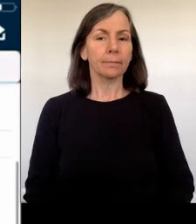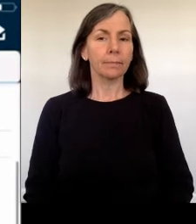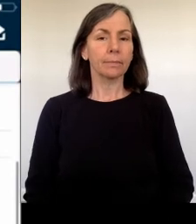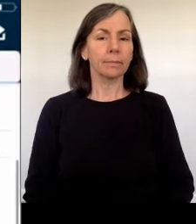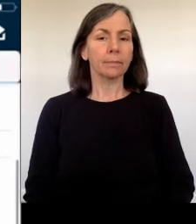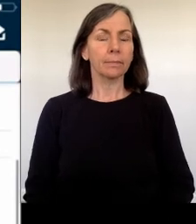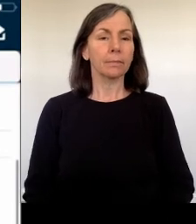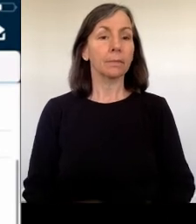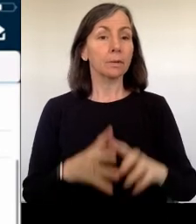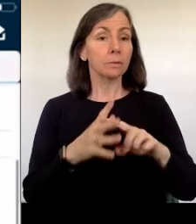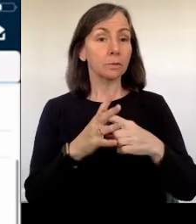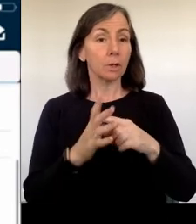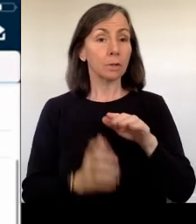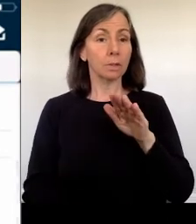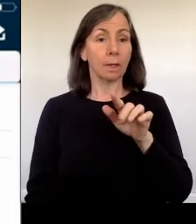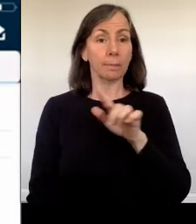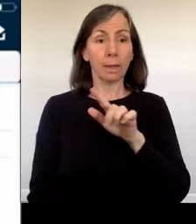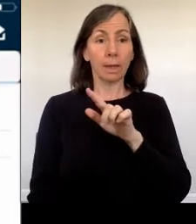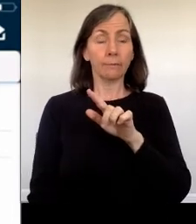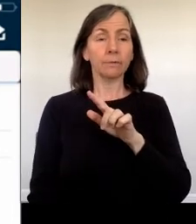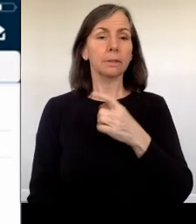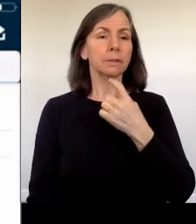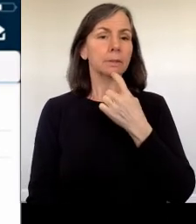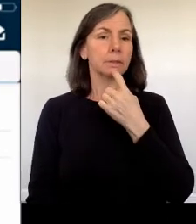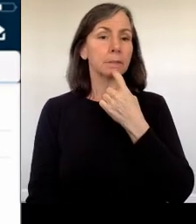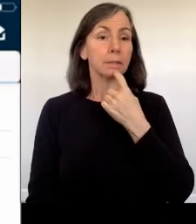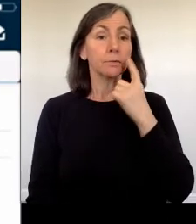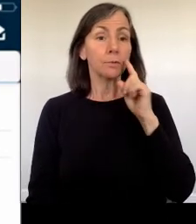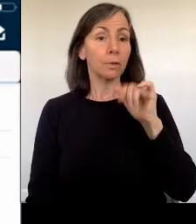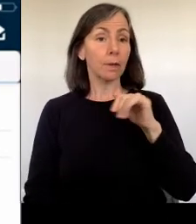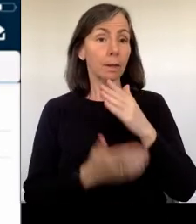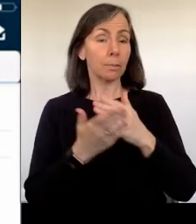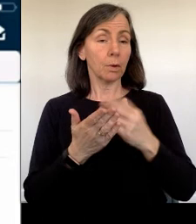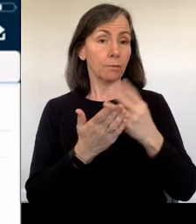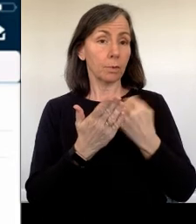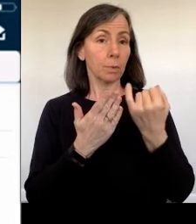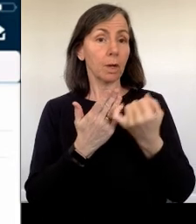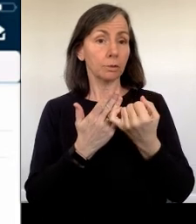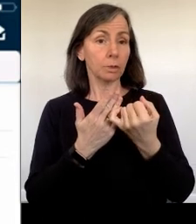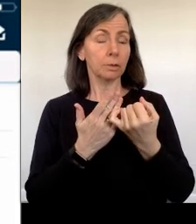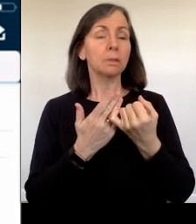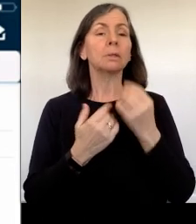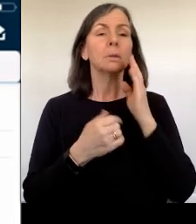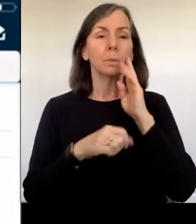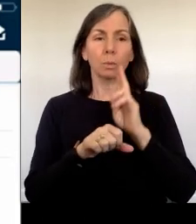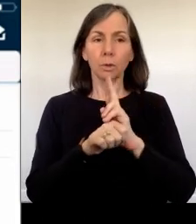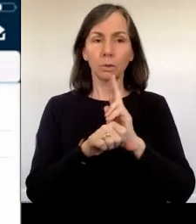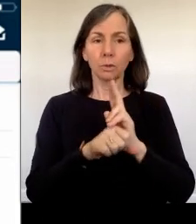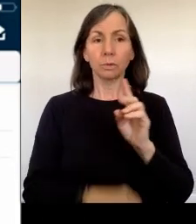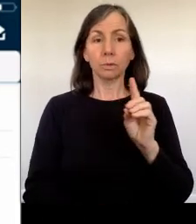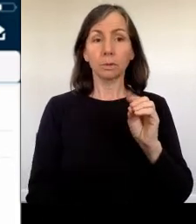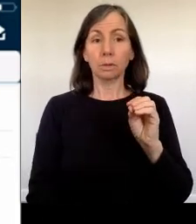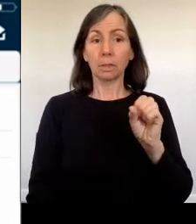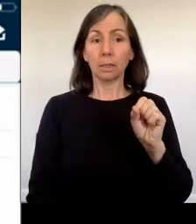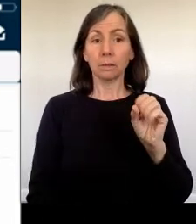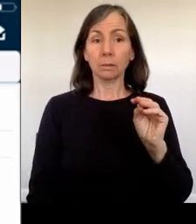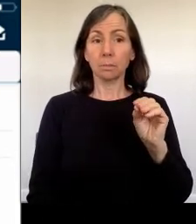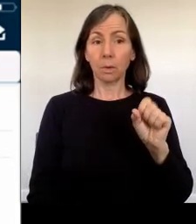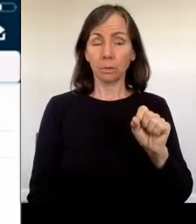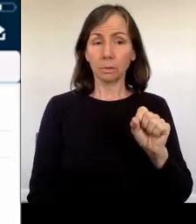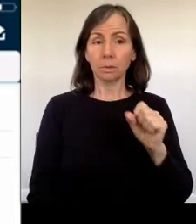So starting in the top left it says, for this part of the project you will use Desmos to find the equation